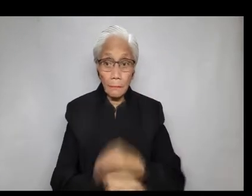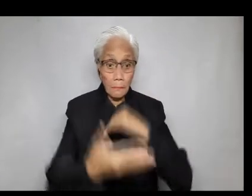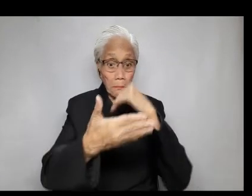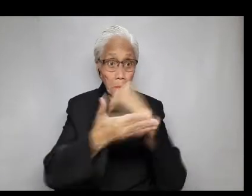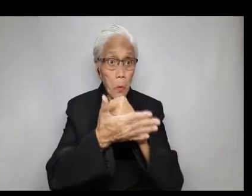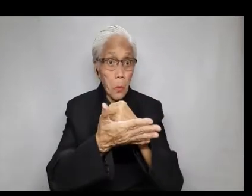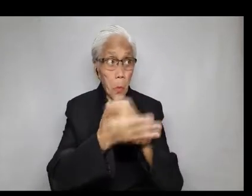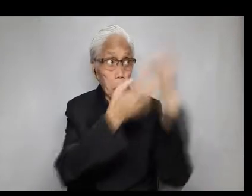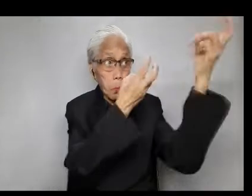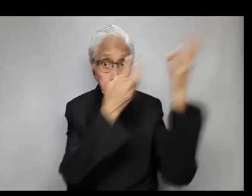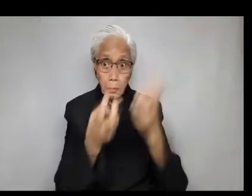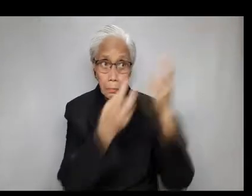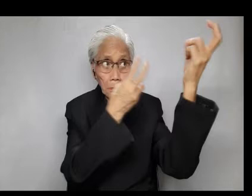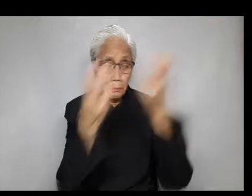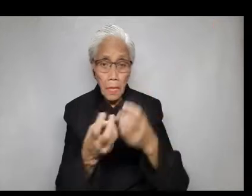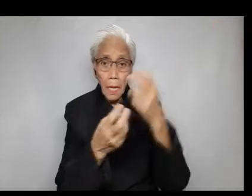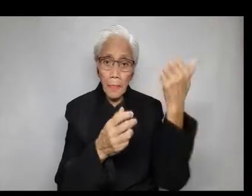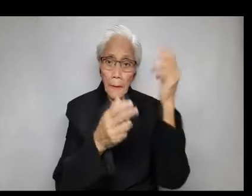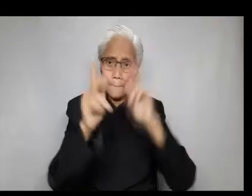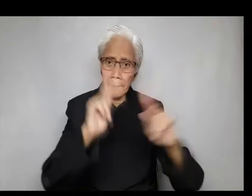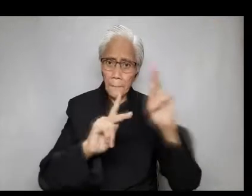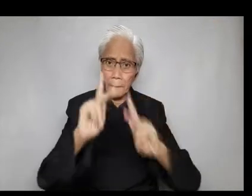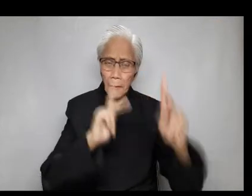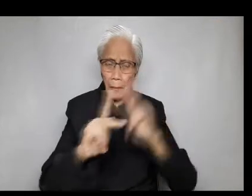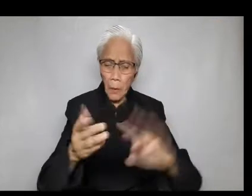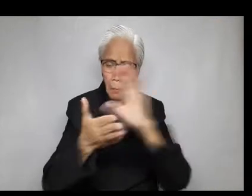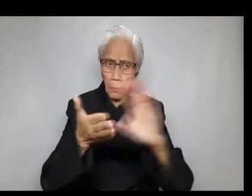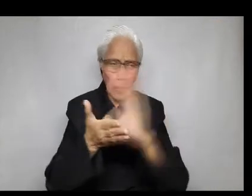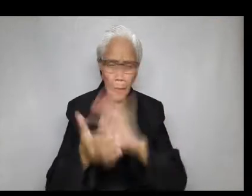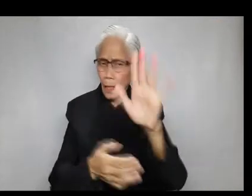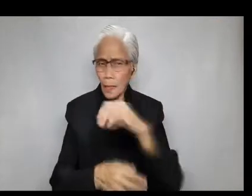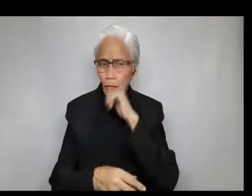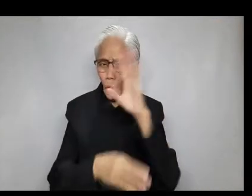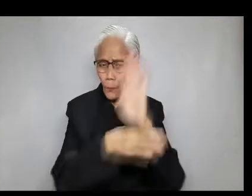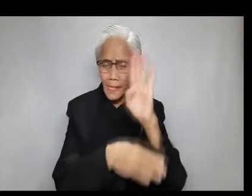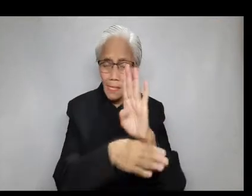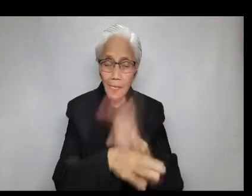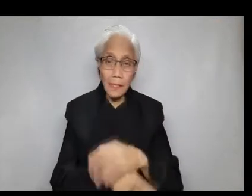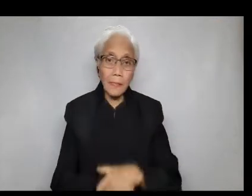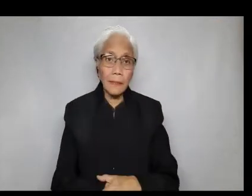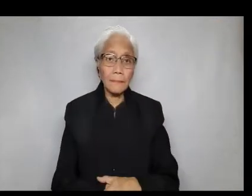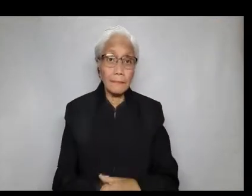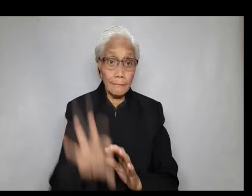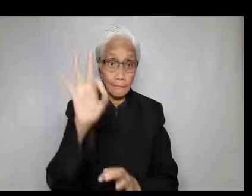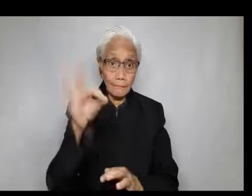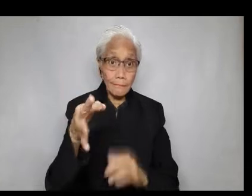not somebody else's. Avoid quoting other people's criticisms. That's none of your